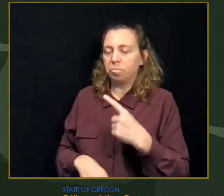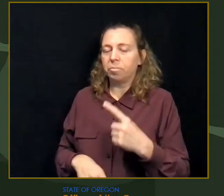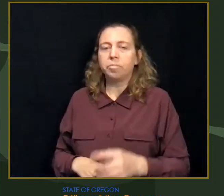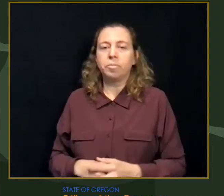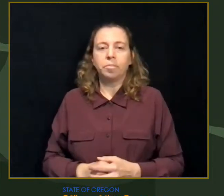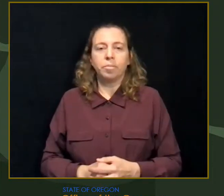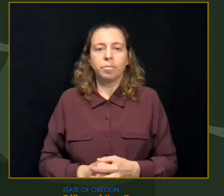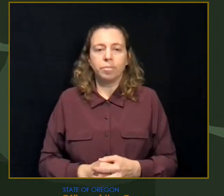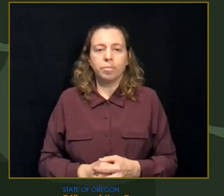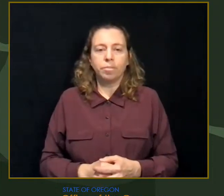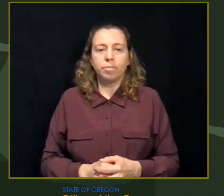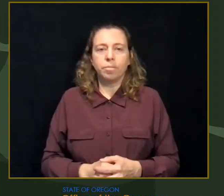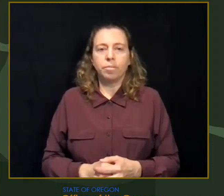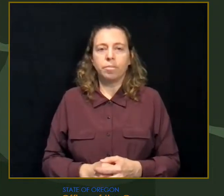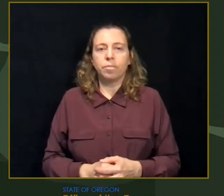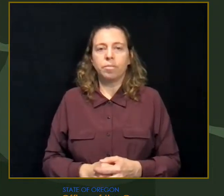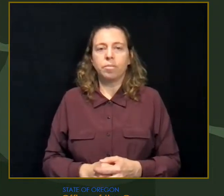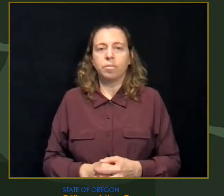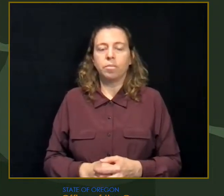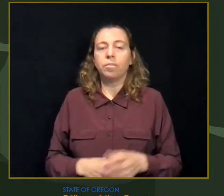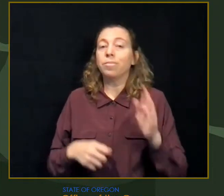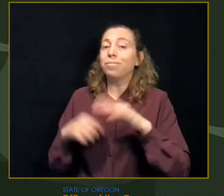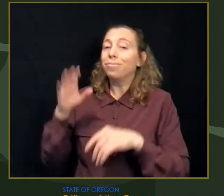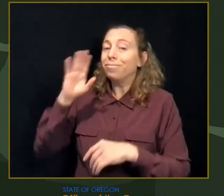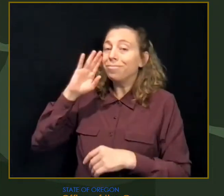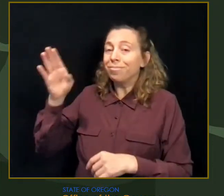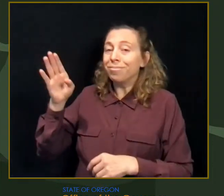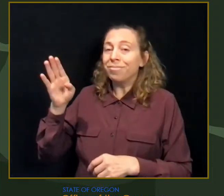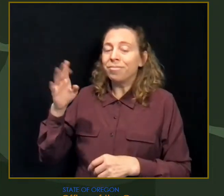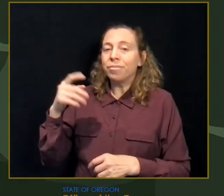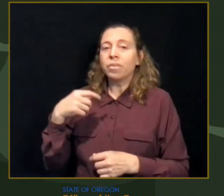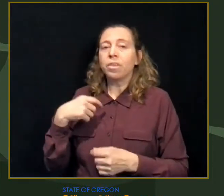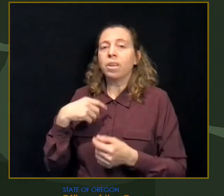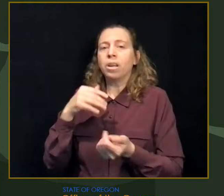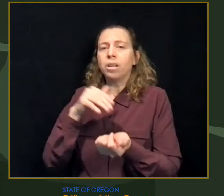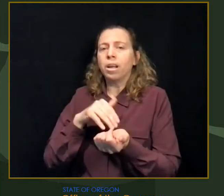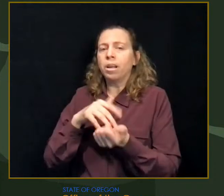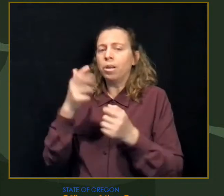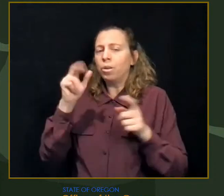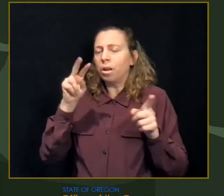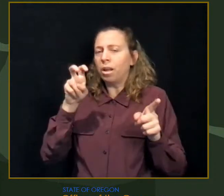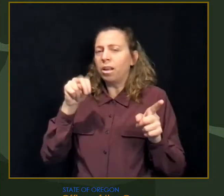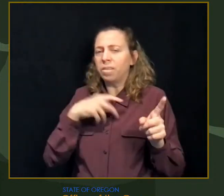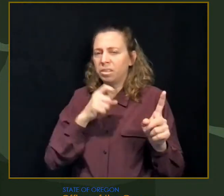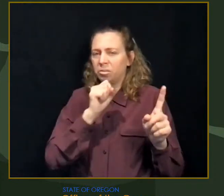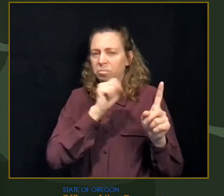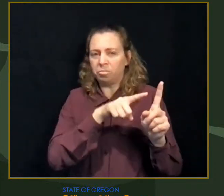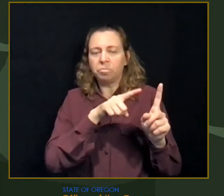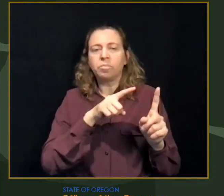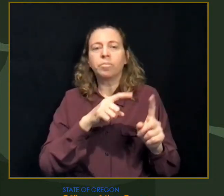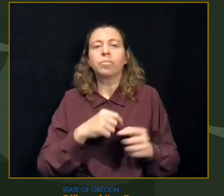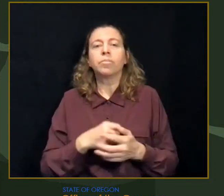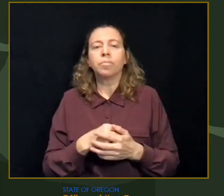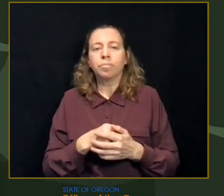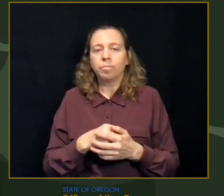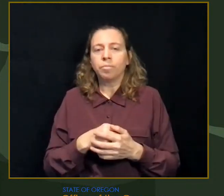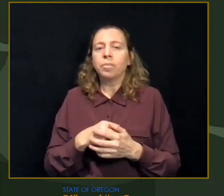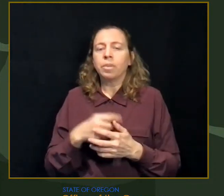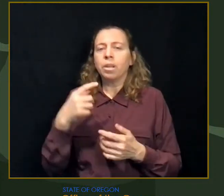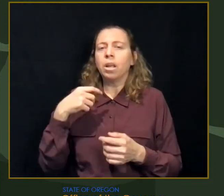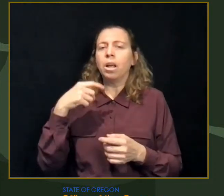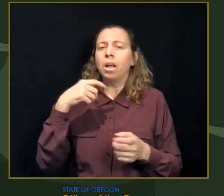Hi, so just quickly for Dr. Graven, just to confirm that I have this correct, that's 176, the model is predicting 176 extra